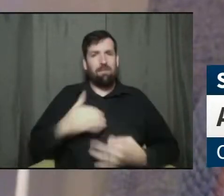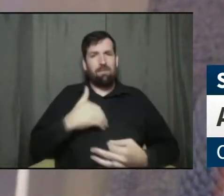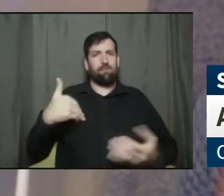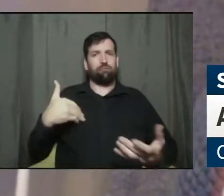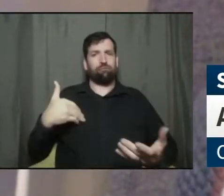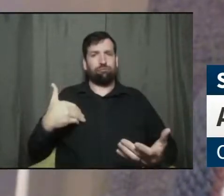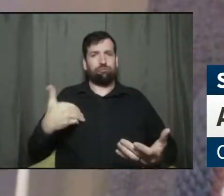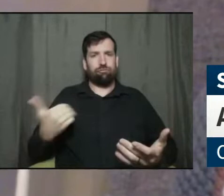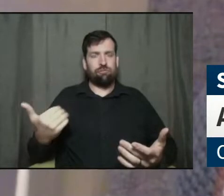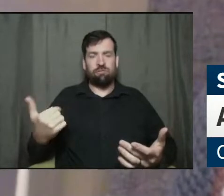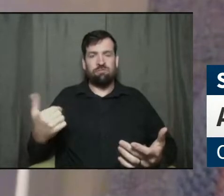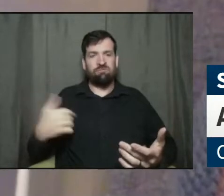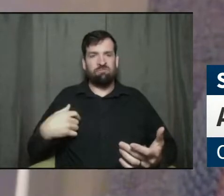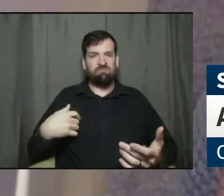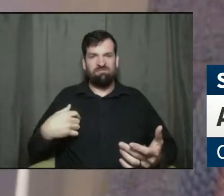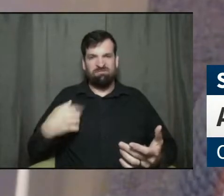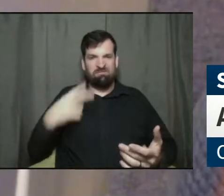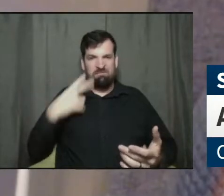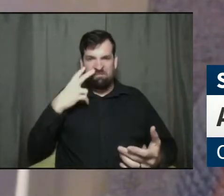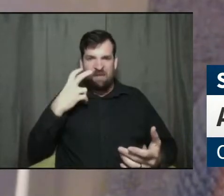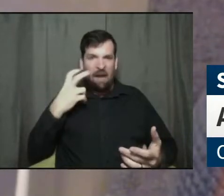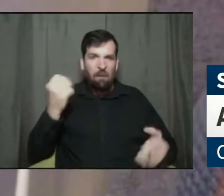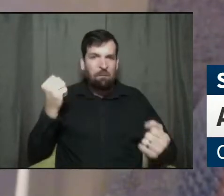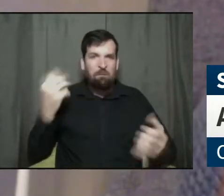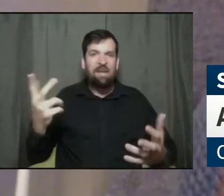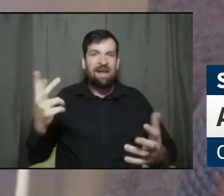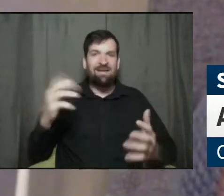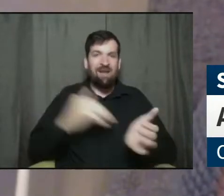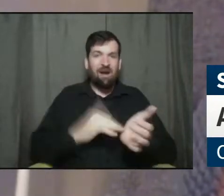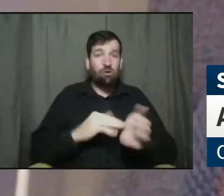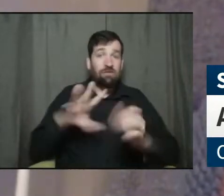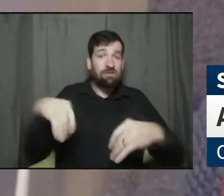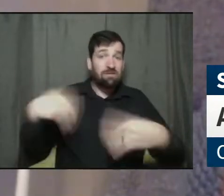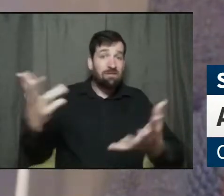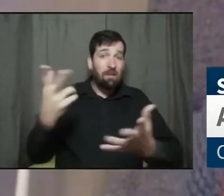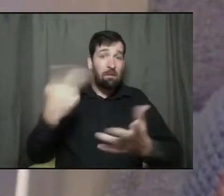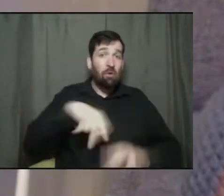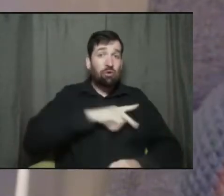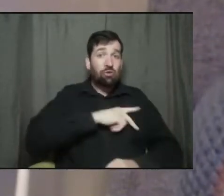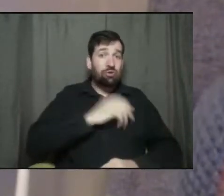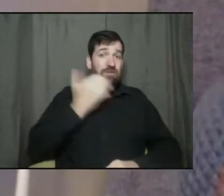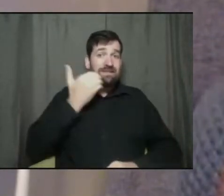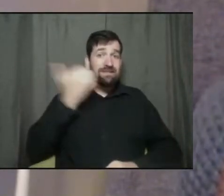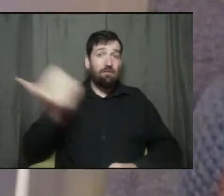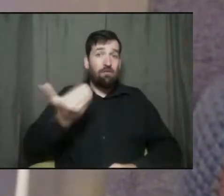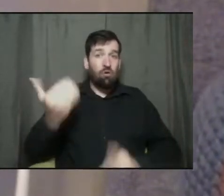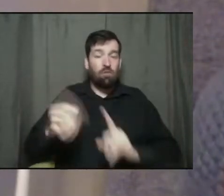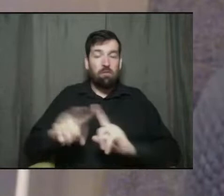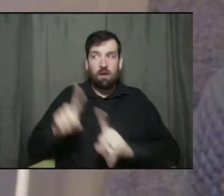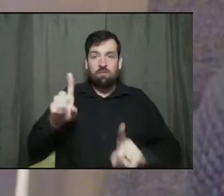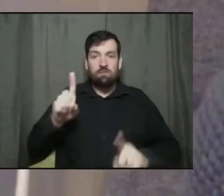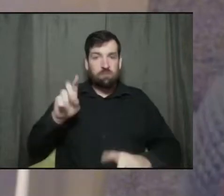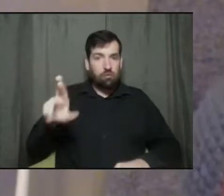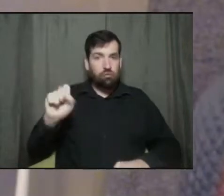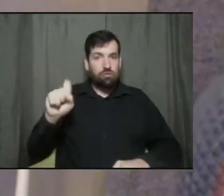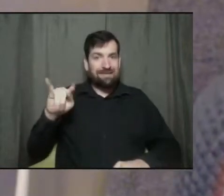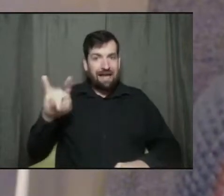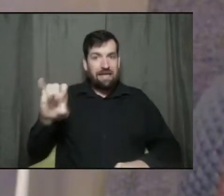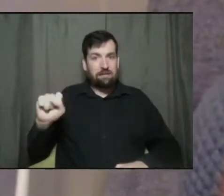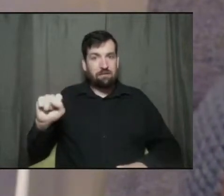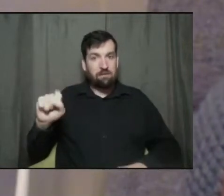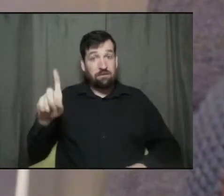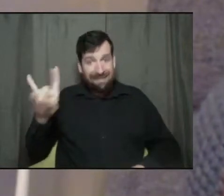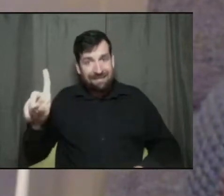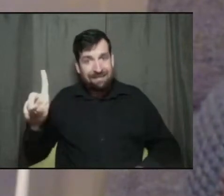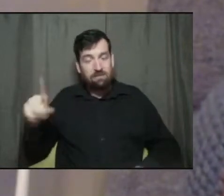I doubt very many doctors give out their personal cell phones, but Dr. Stites always does. Like, it just makes you feel comfortable